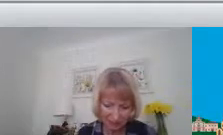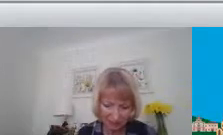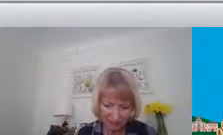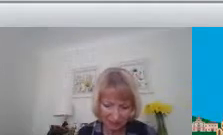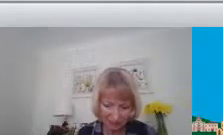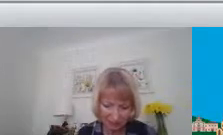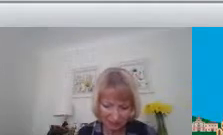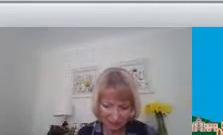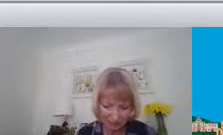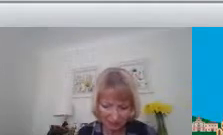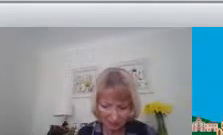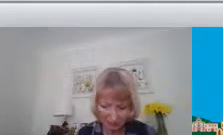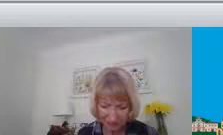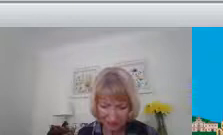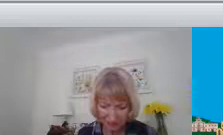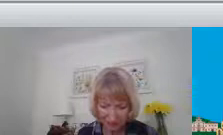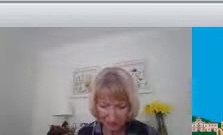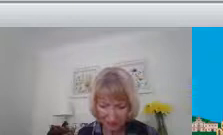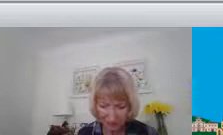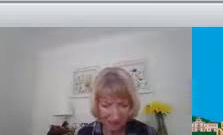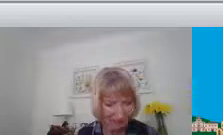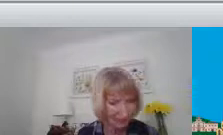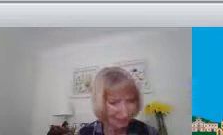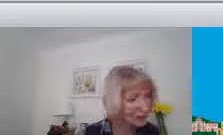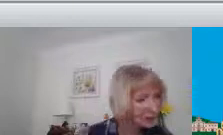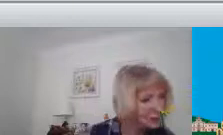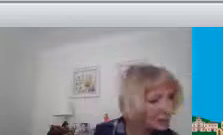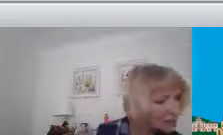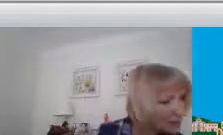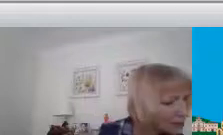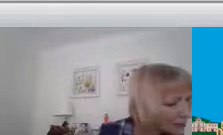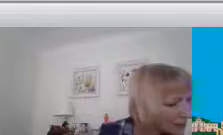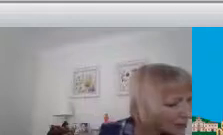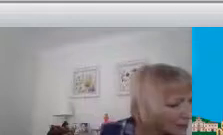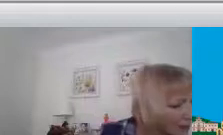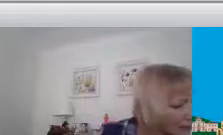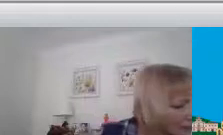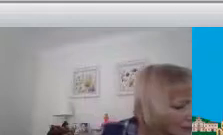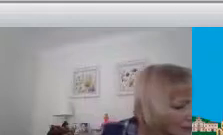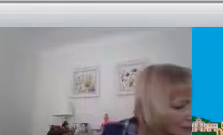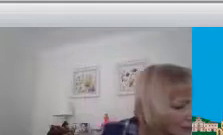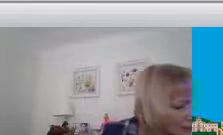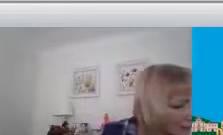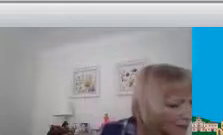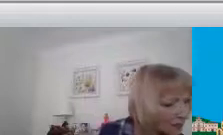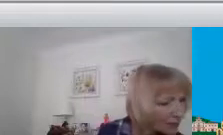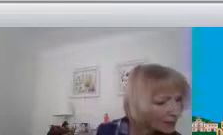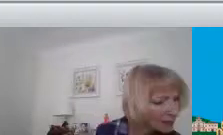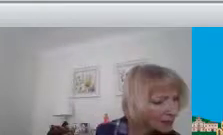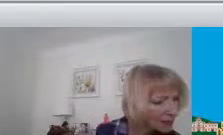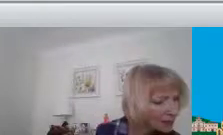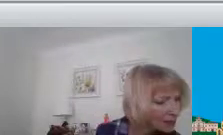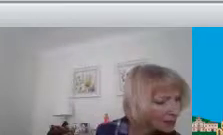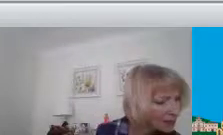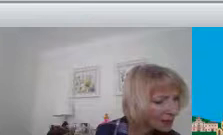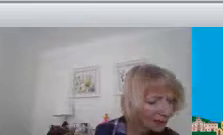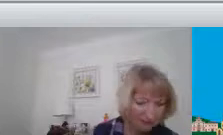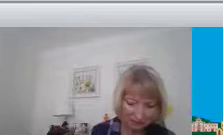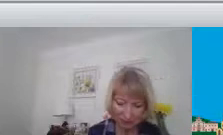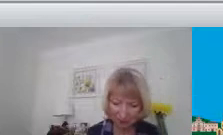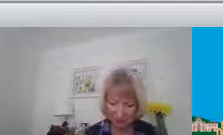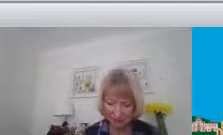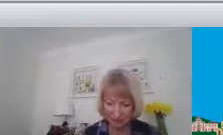a secondary care hospital. So that means that what we can do is hopefully manage the patient in the most appropriate